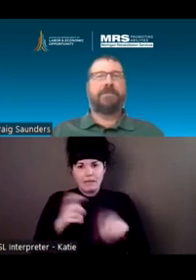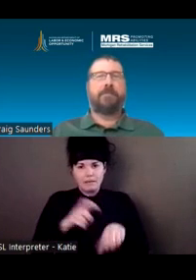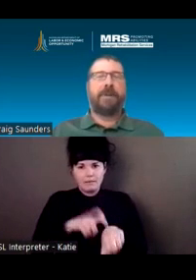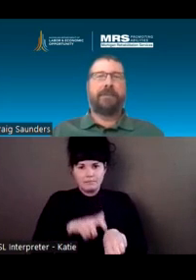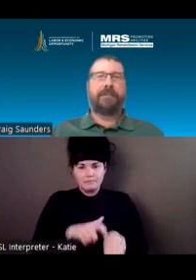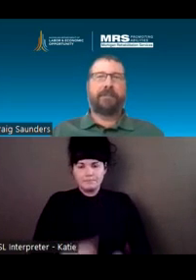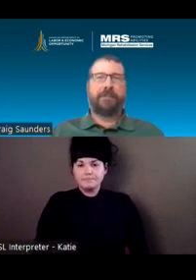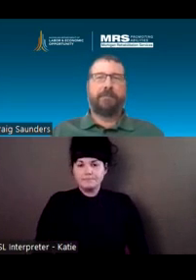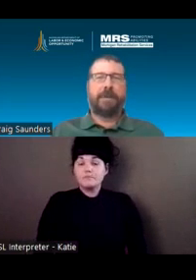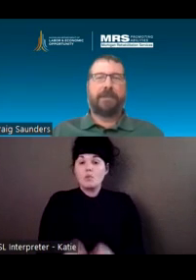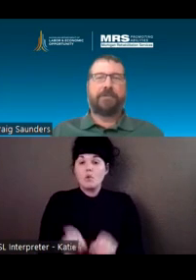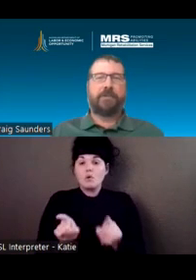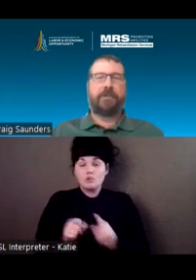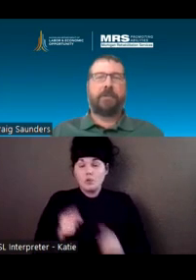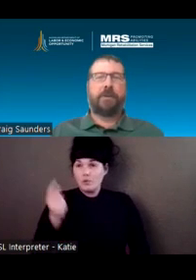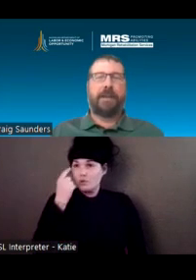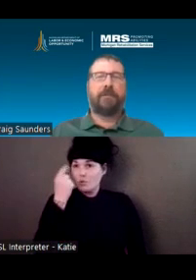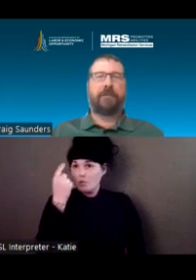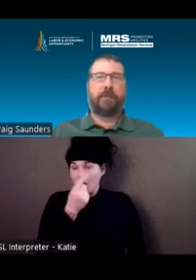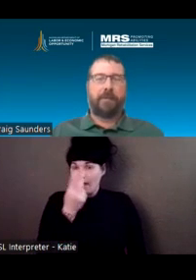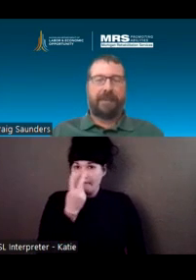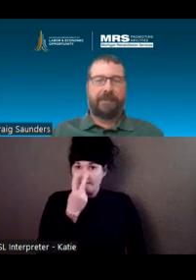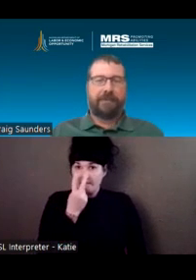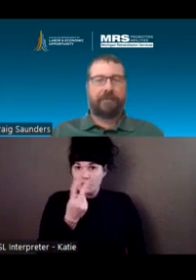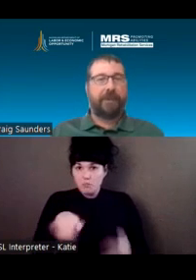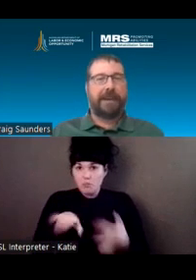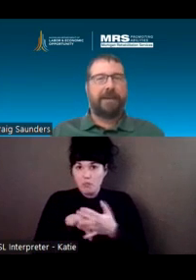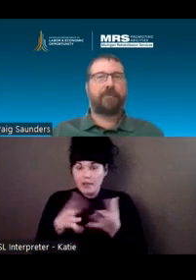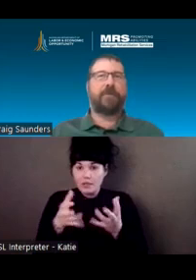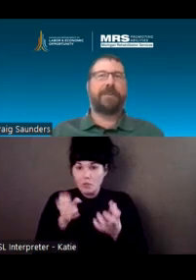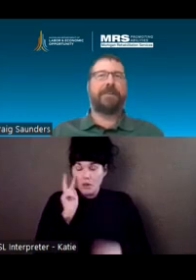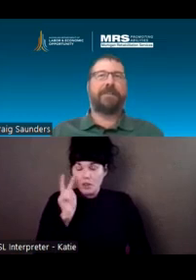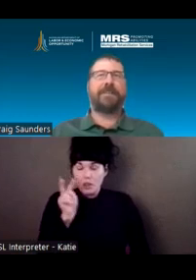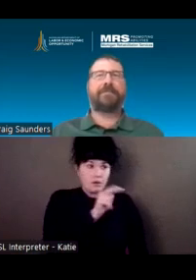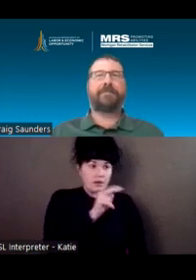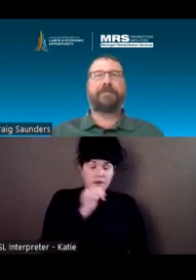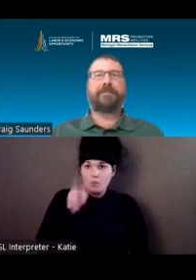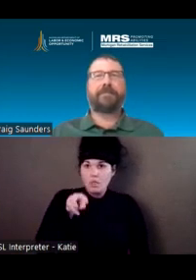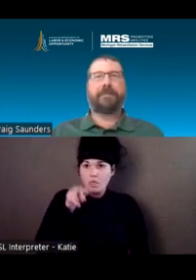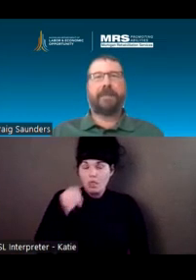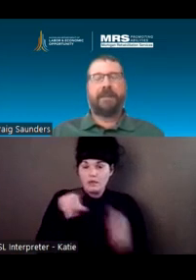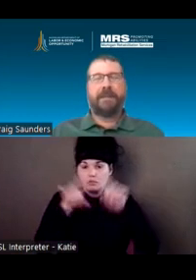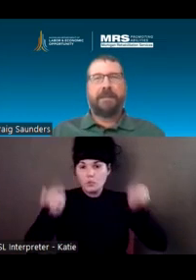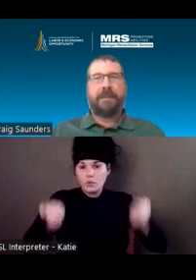eye vision breaks, making sure to look elsewhere besides just staring at your screen all day.